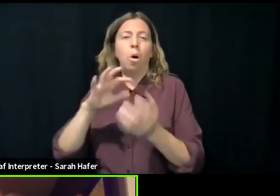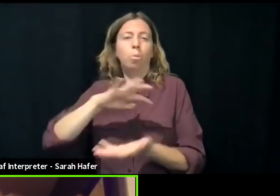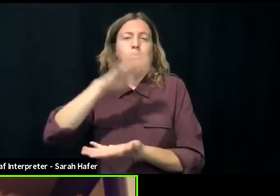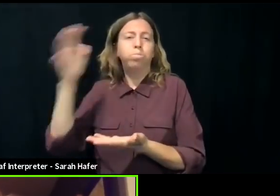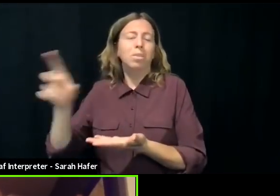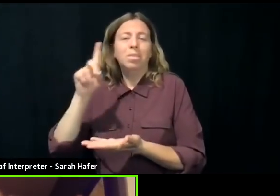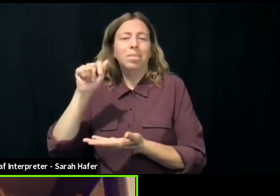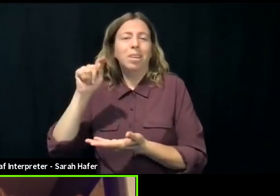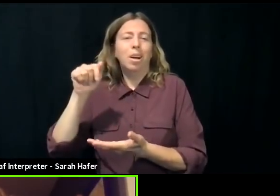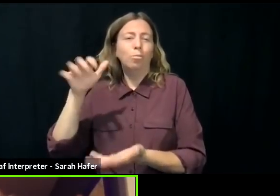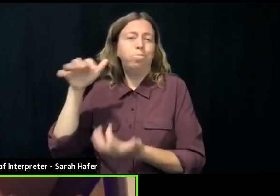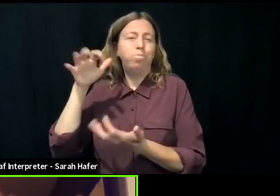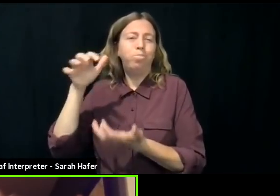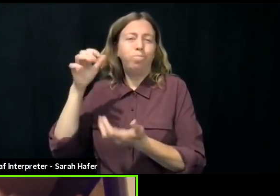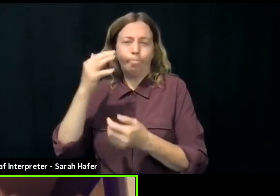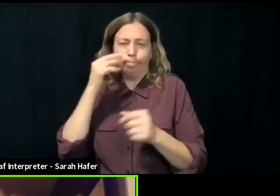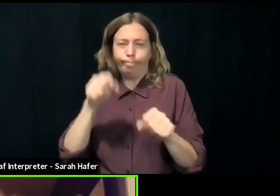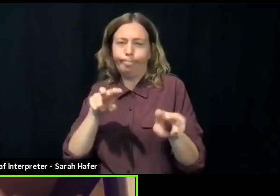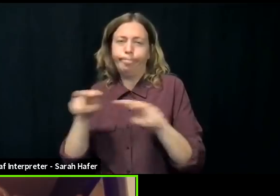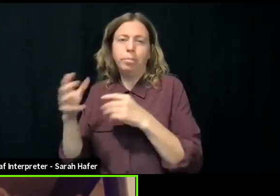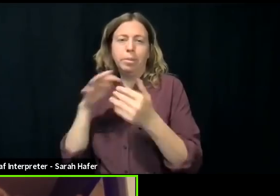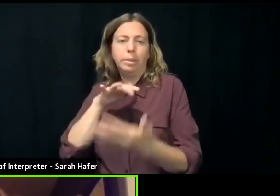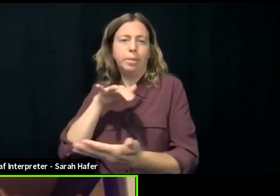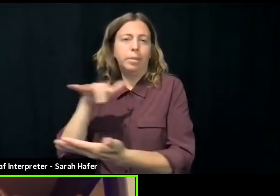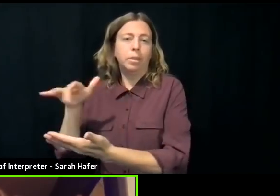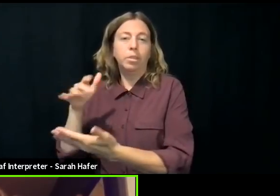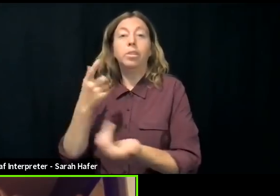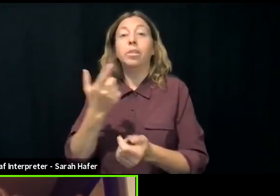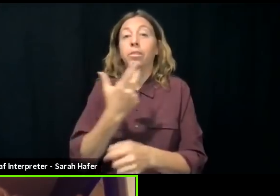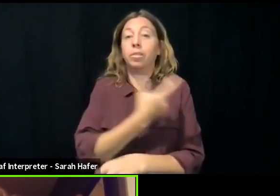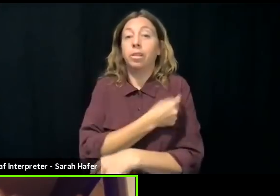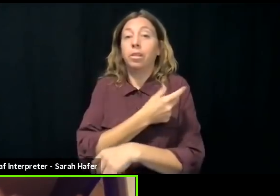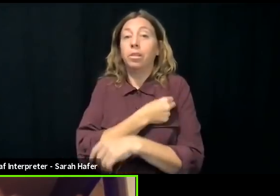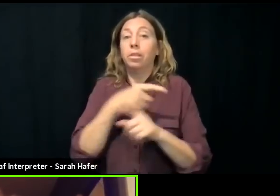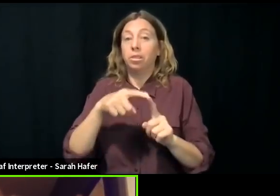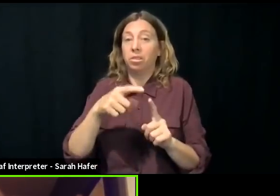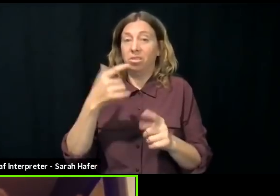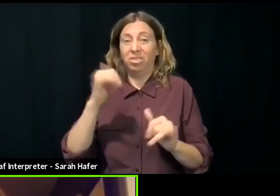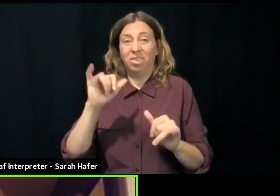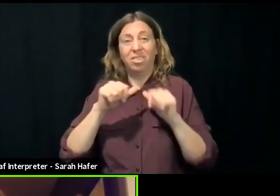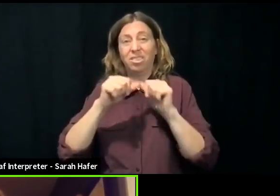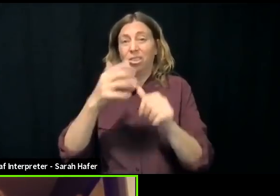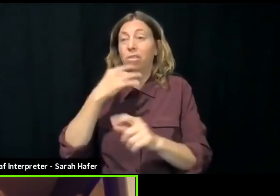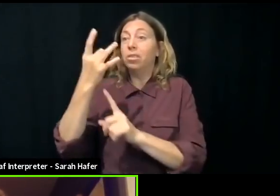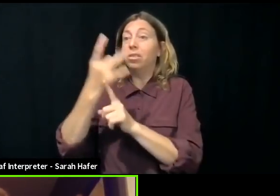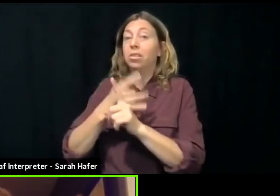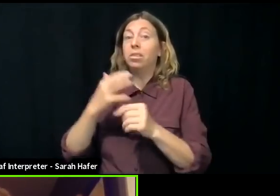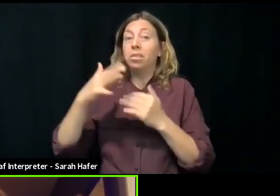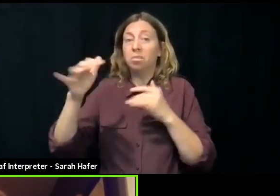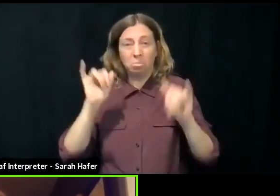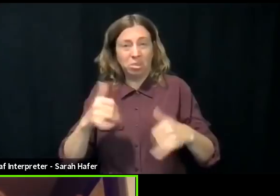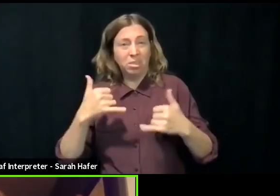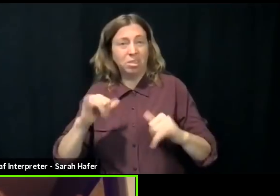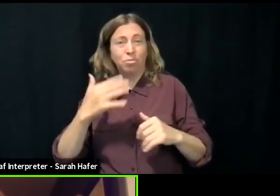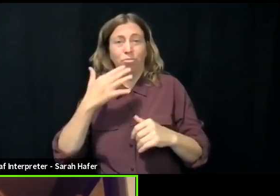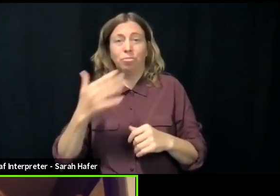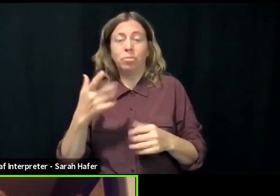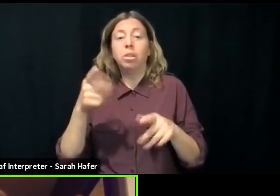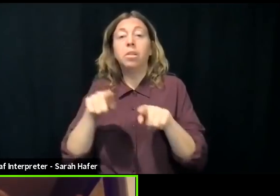as when you got them, that they work against the variants, maybe a little less in some, but work very well. We don't have that same robust level of